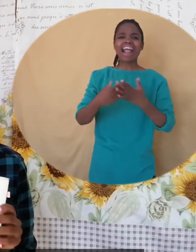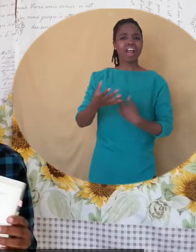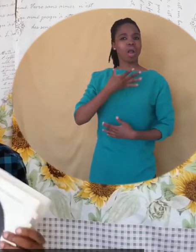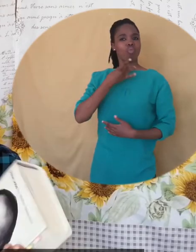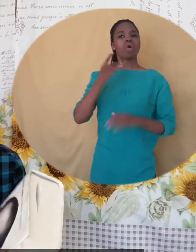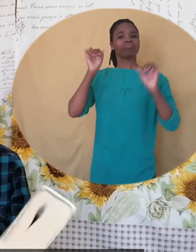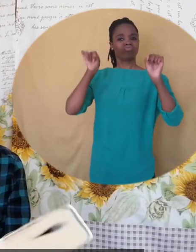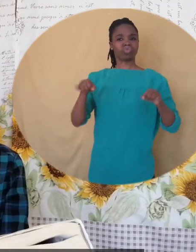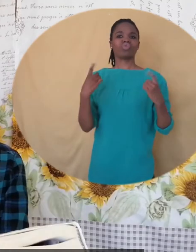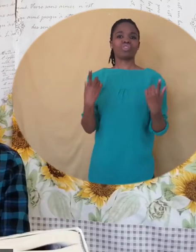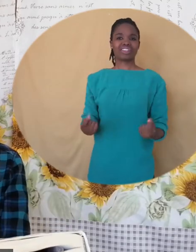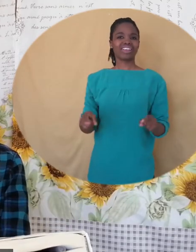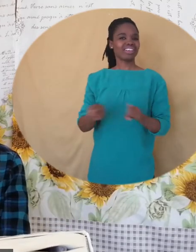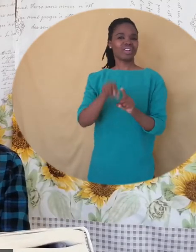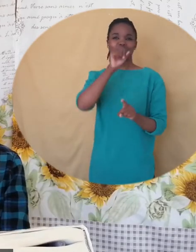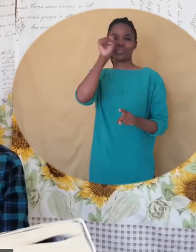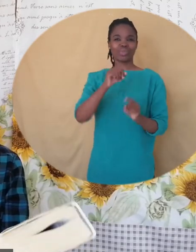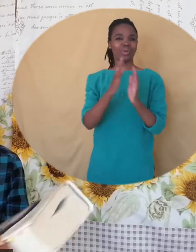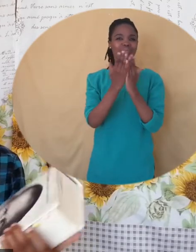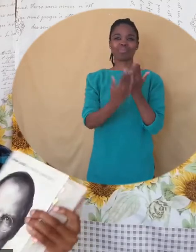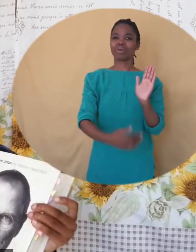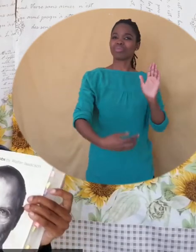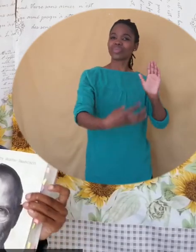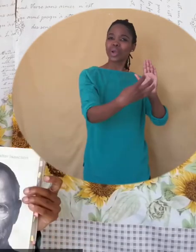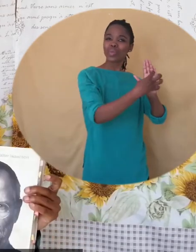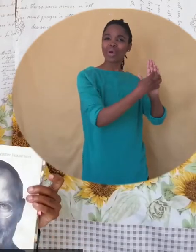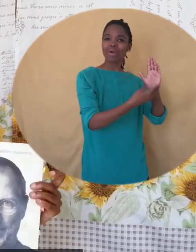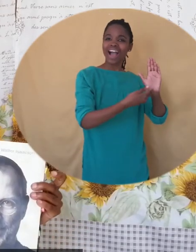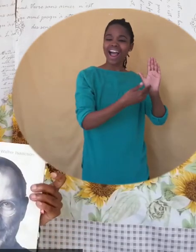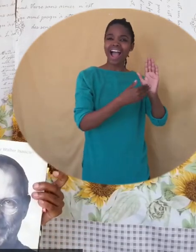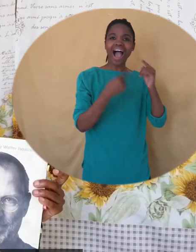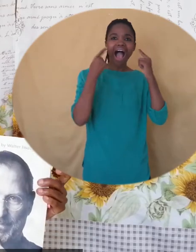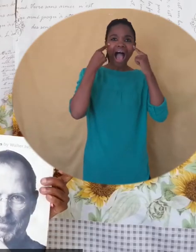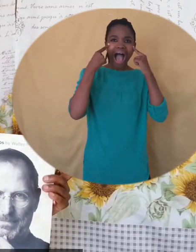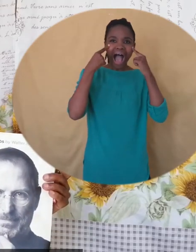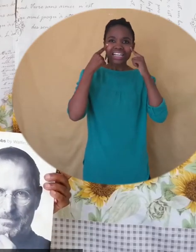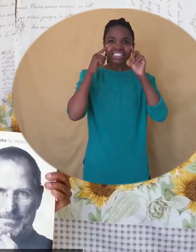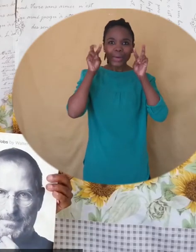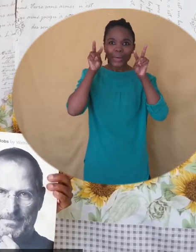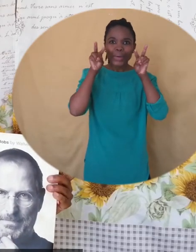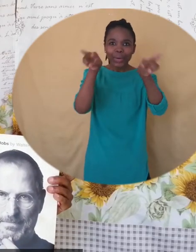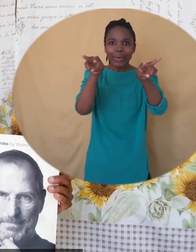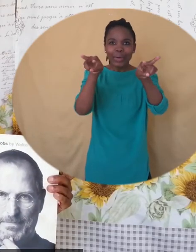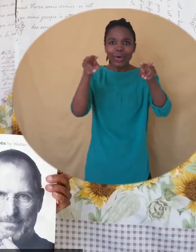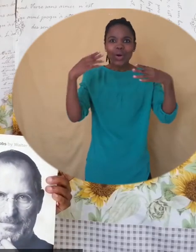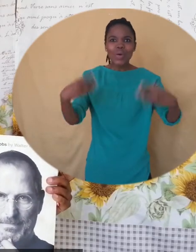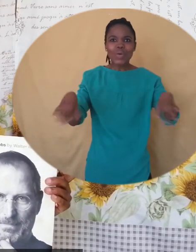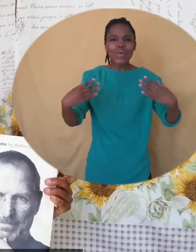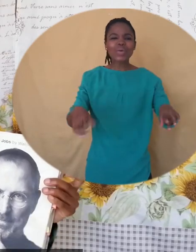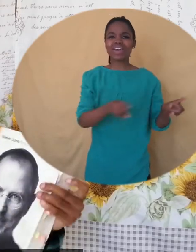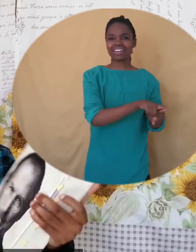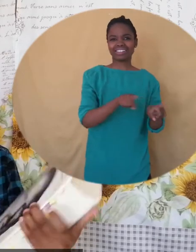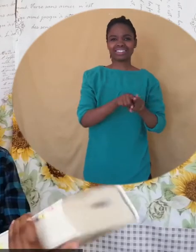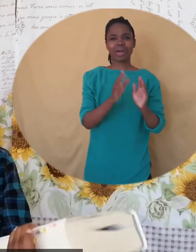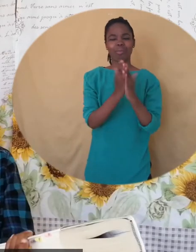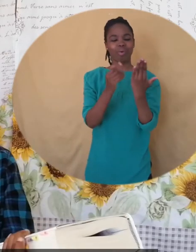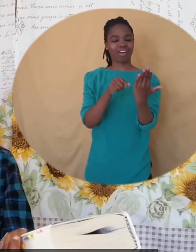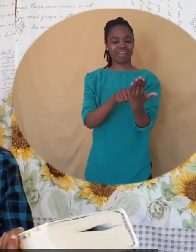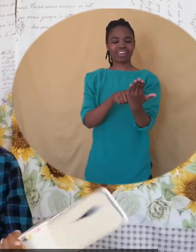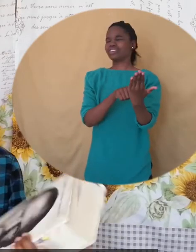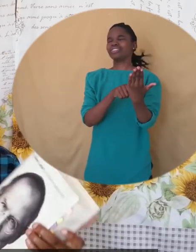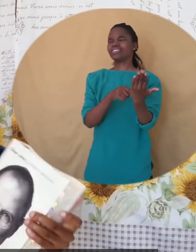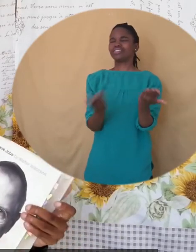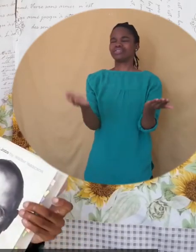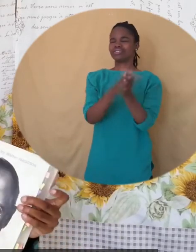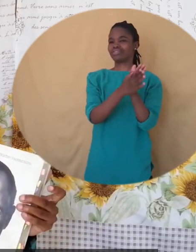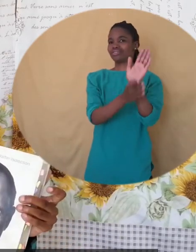is possible. And it's a fantastic book. I love, look at the cover, you know, like his eyes are piercing at you, you know. Whenever I